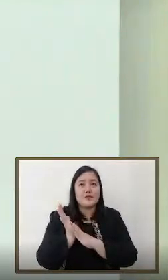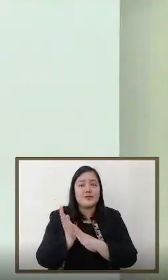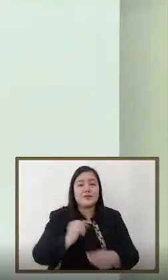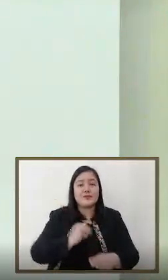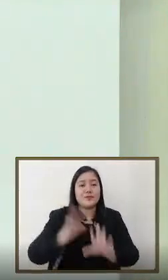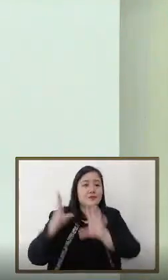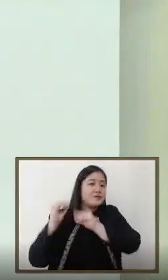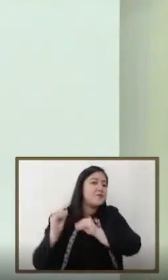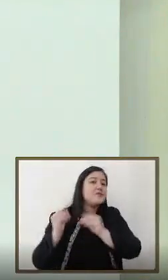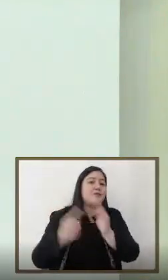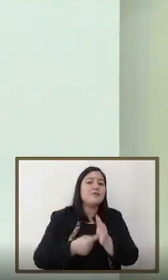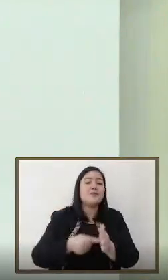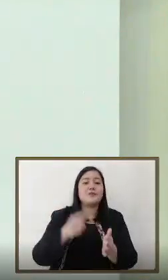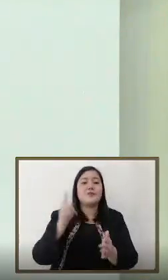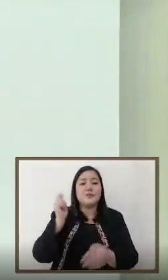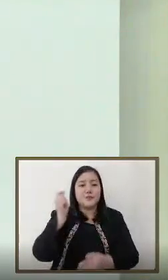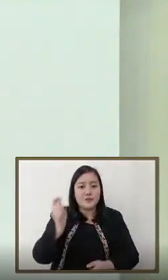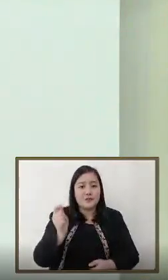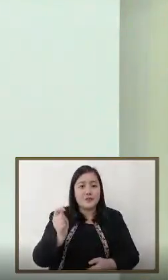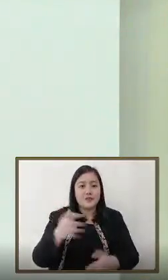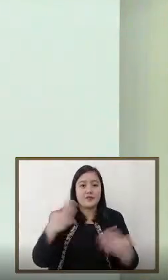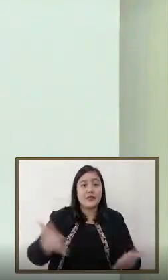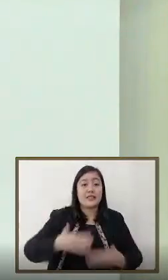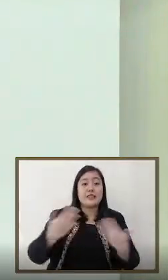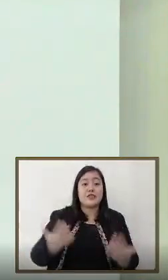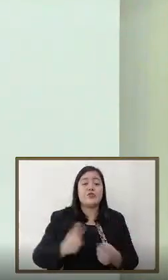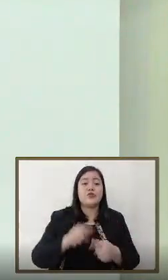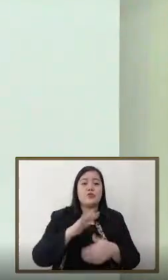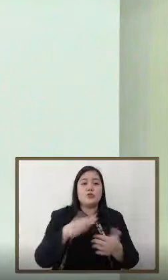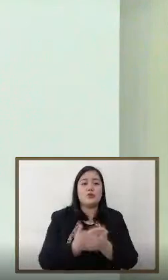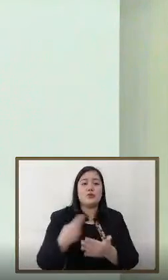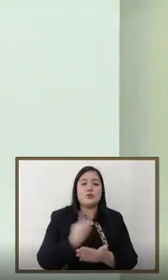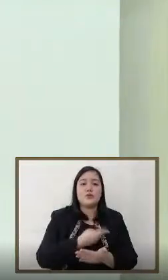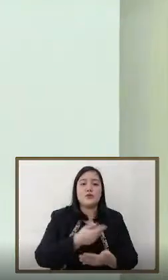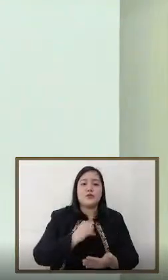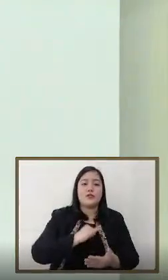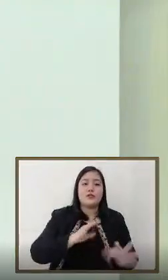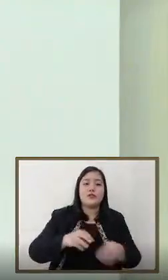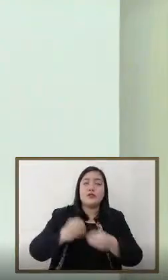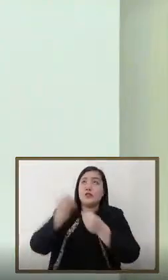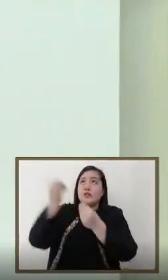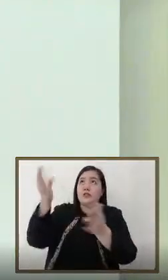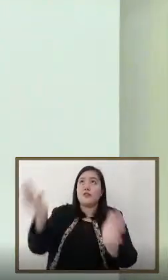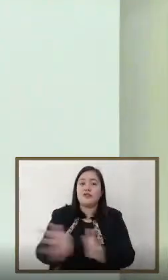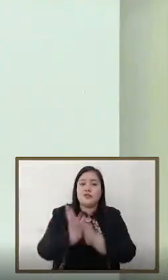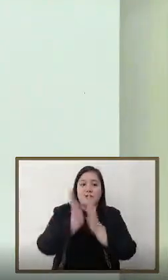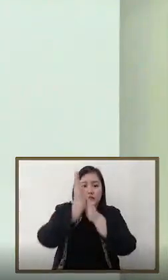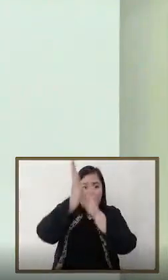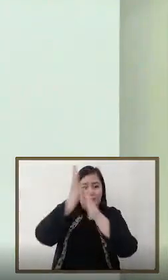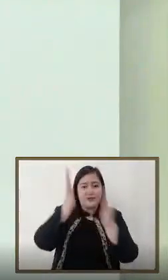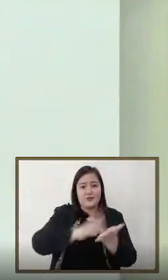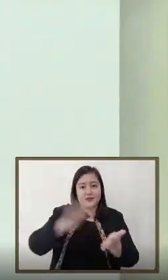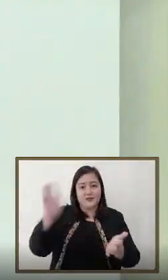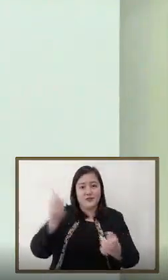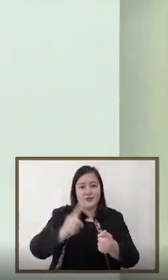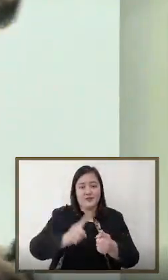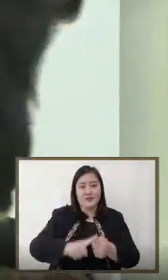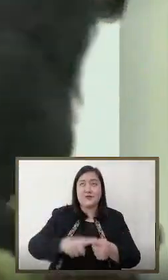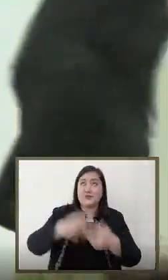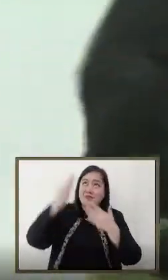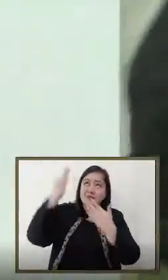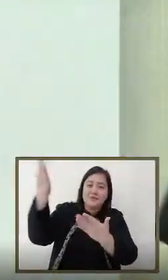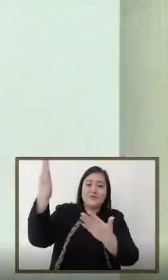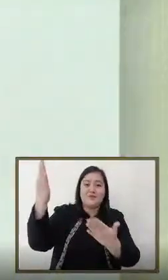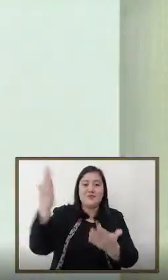testimony will be an encouragement to all of us. I'll bring back the glory and praise to God. To God be the glory, po.